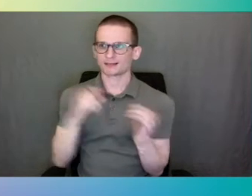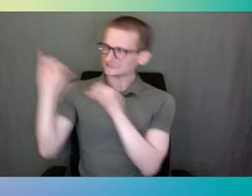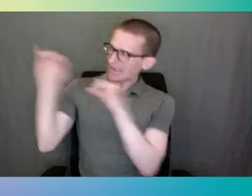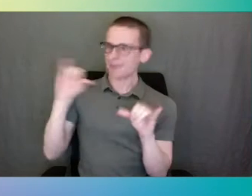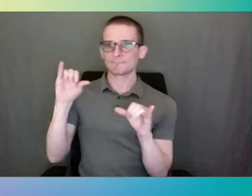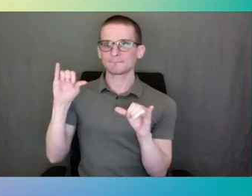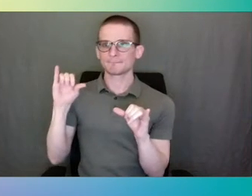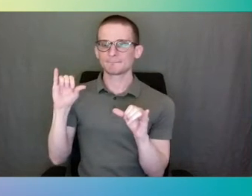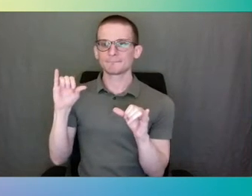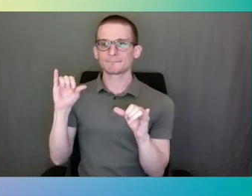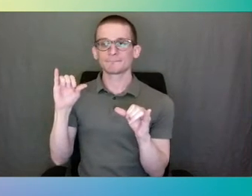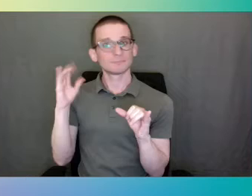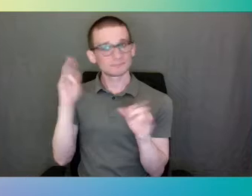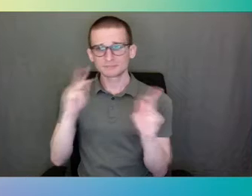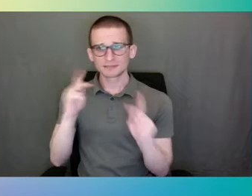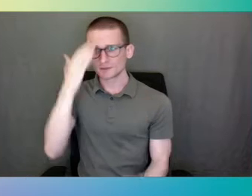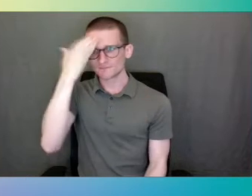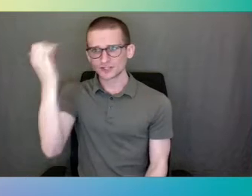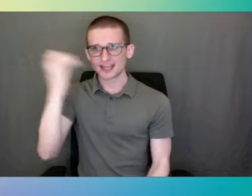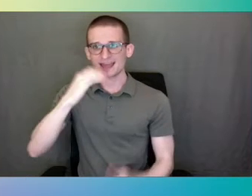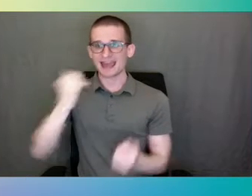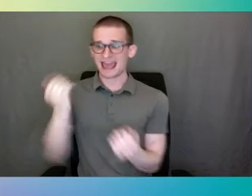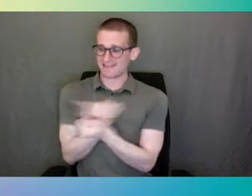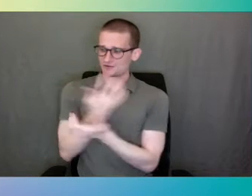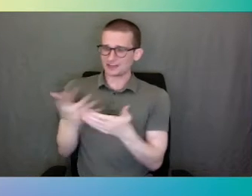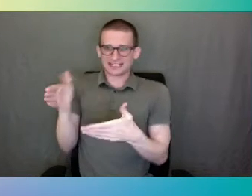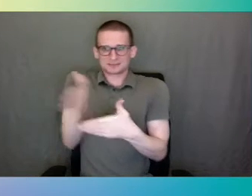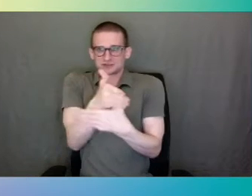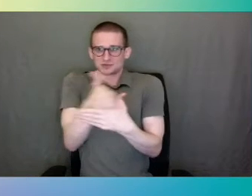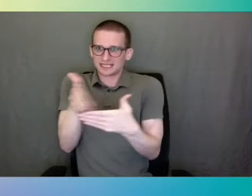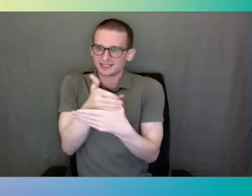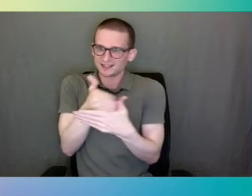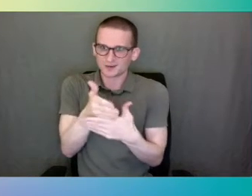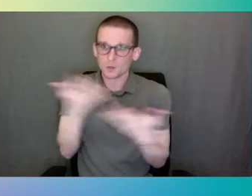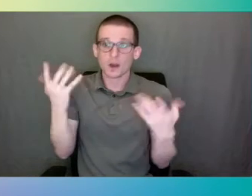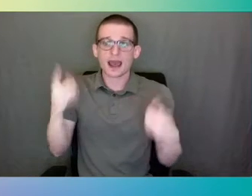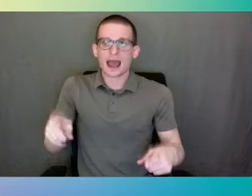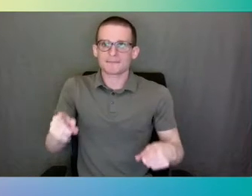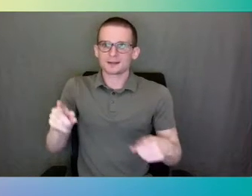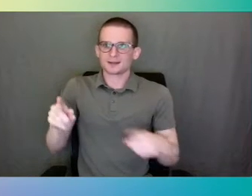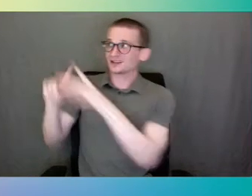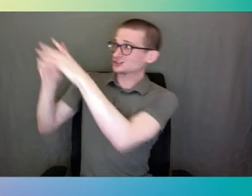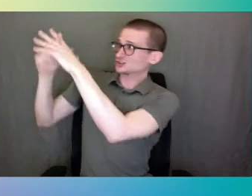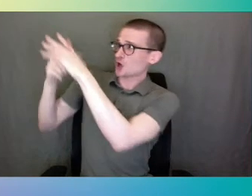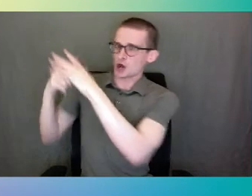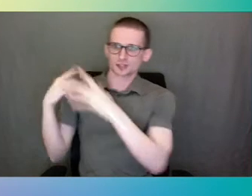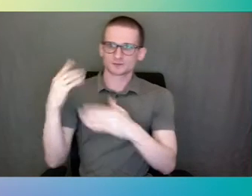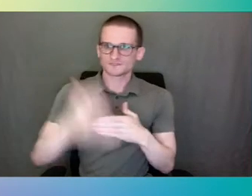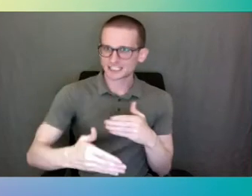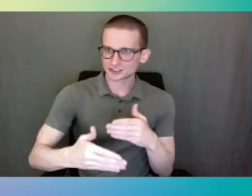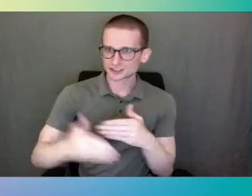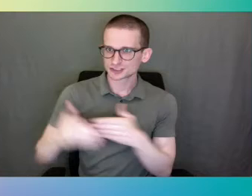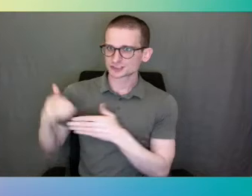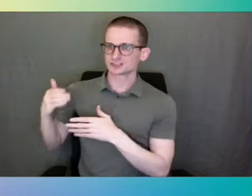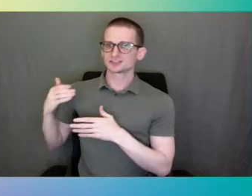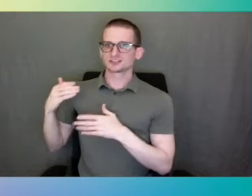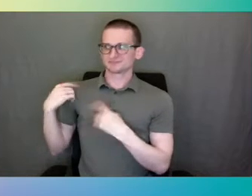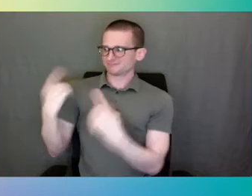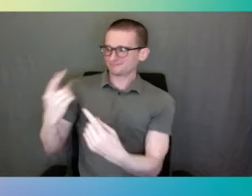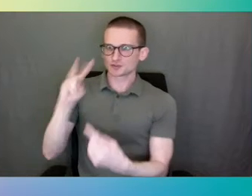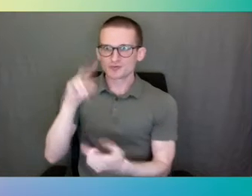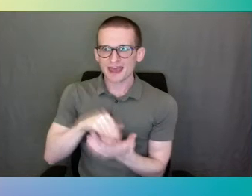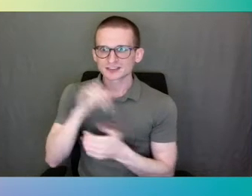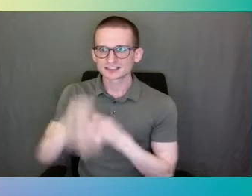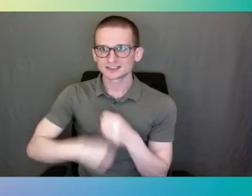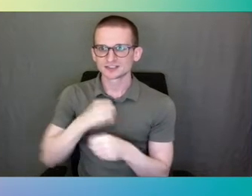all the activity that took place from these 2 points in the last 2,000 years. So it's kind of